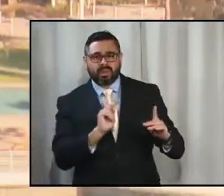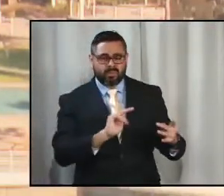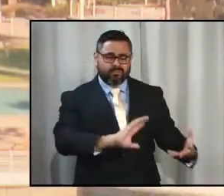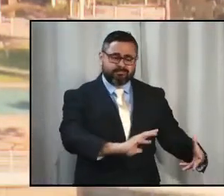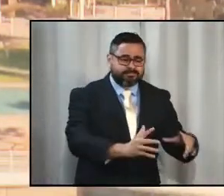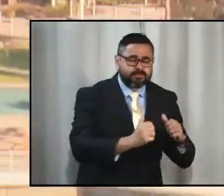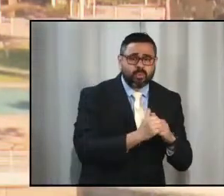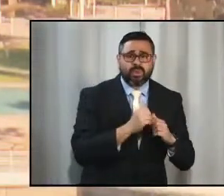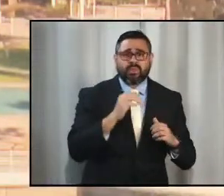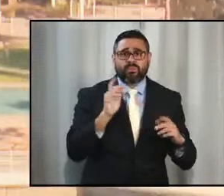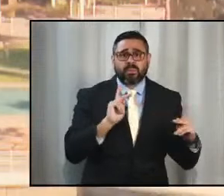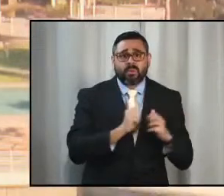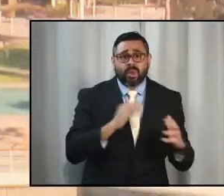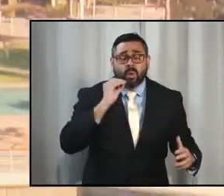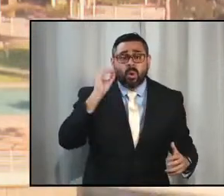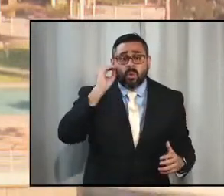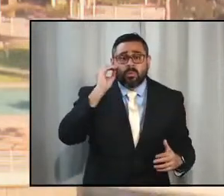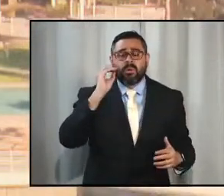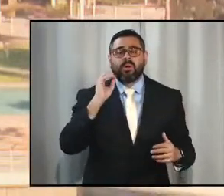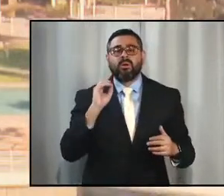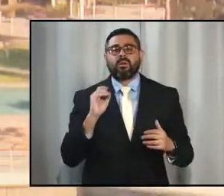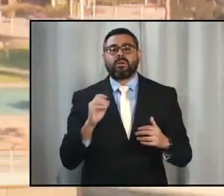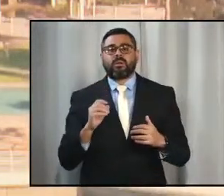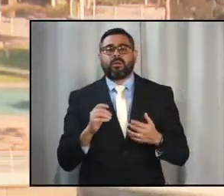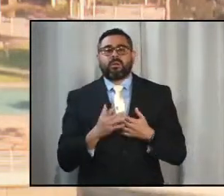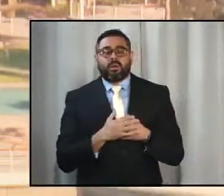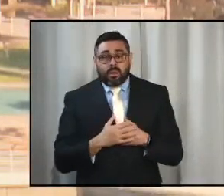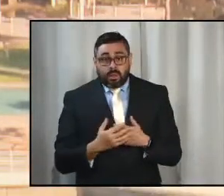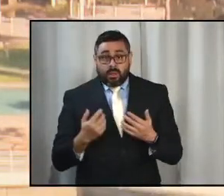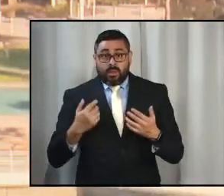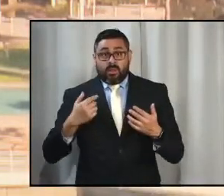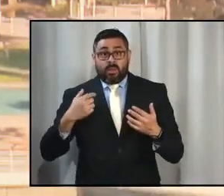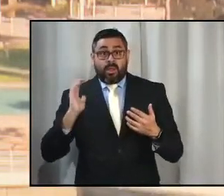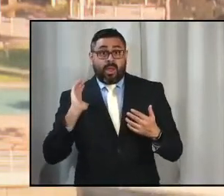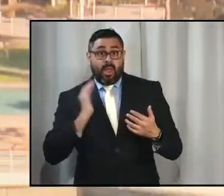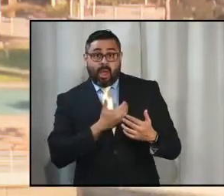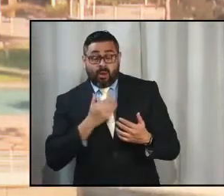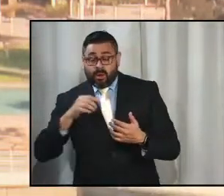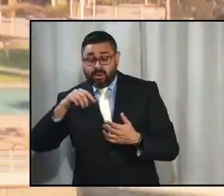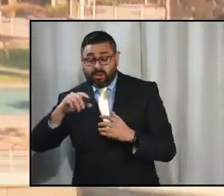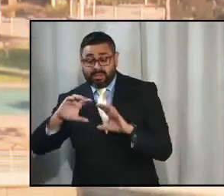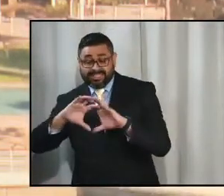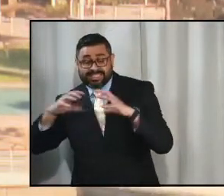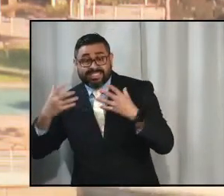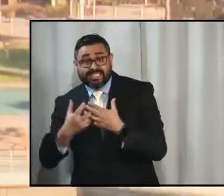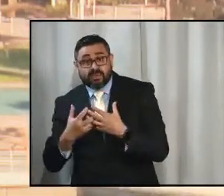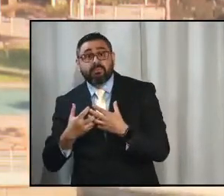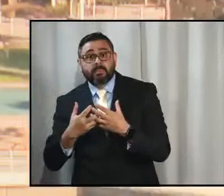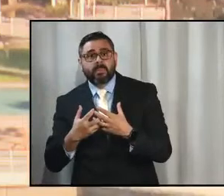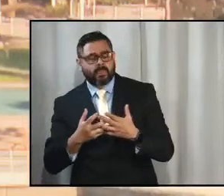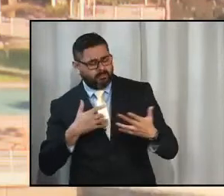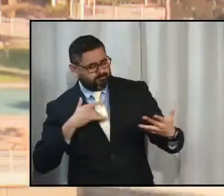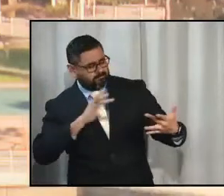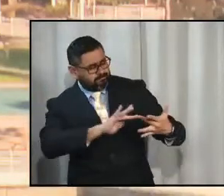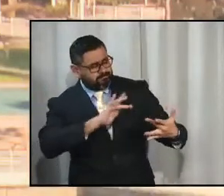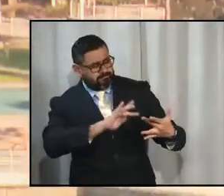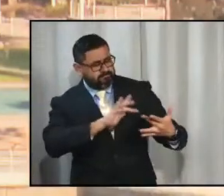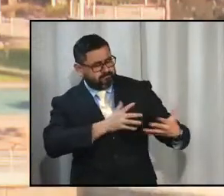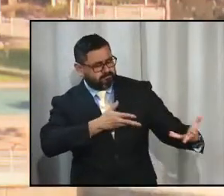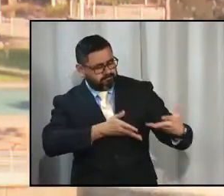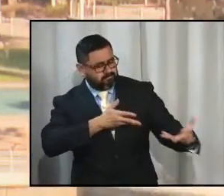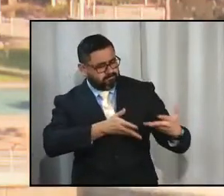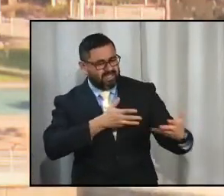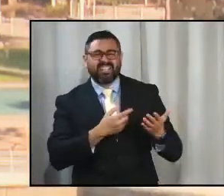Our quality of life team does an incredible job of connecting residents with services, but often it takes many contacts with someone before they'll accept